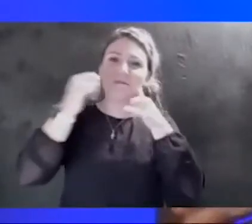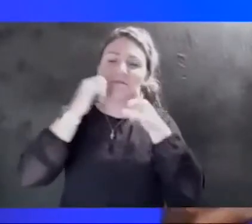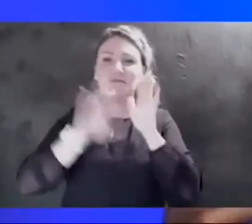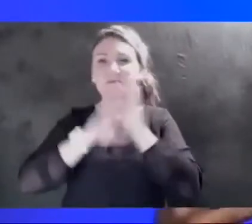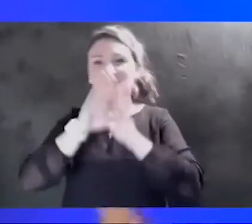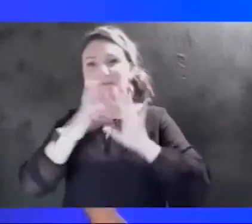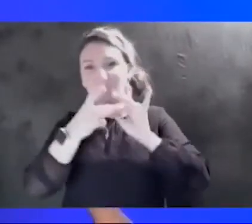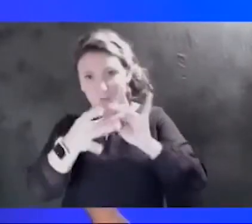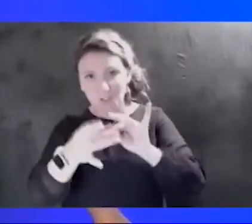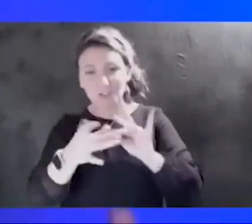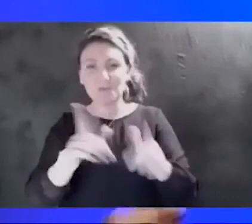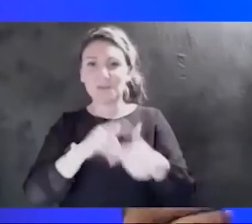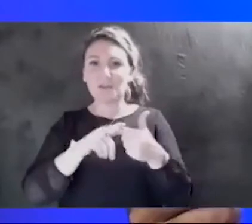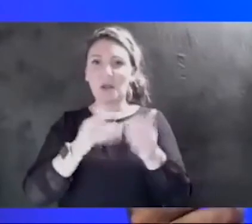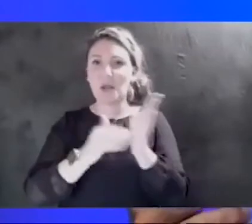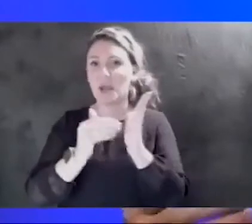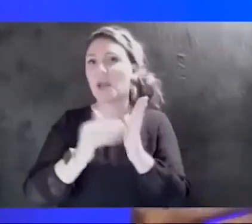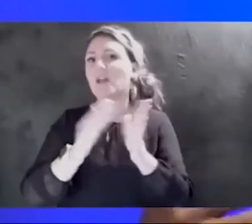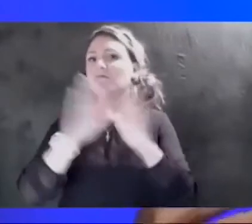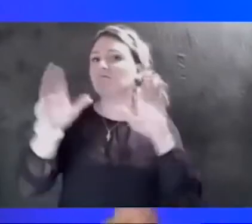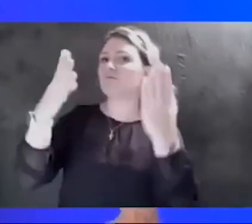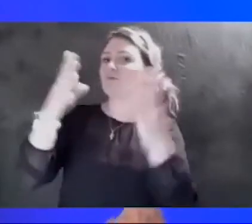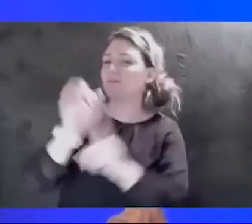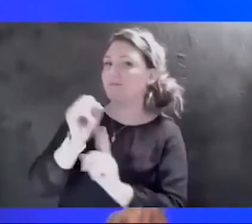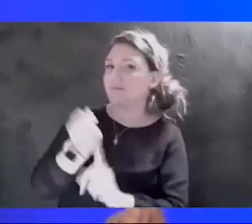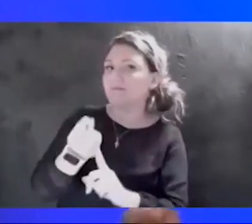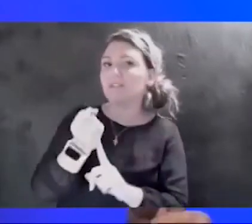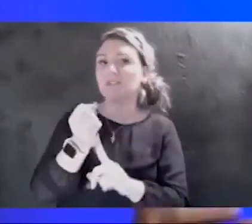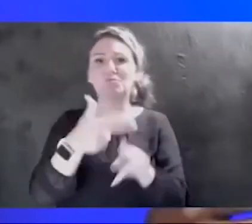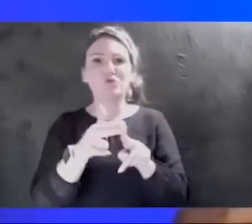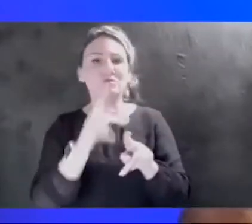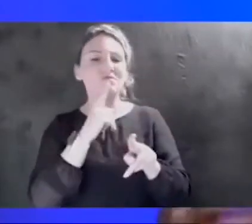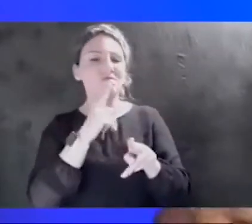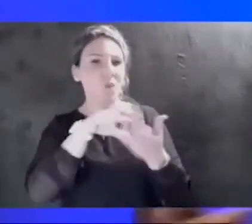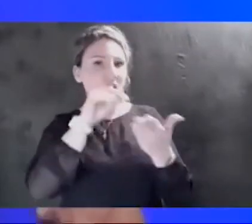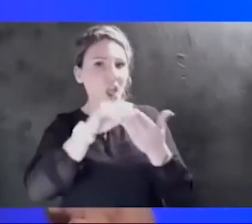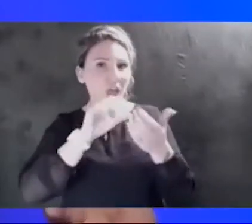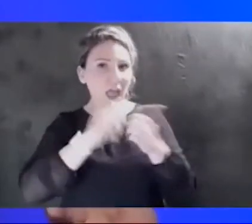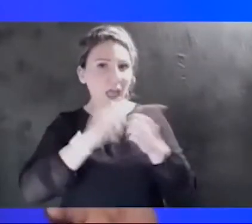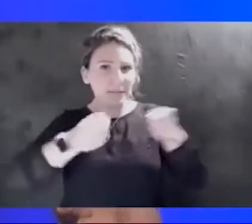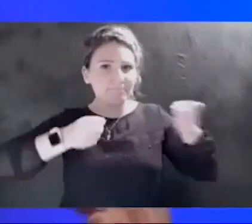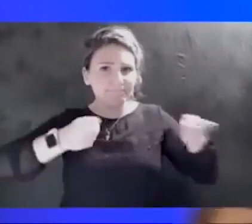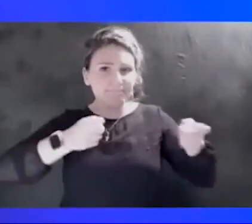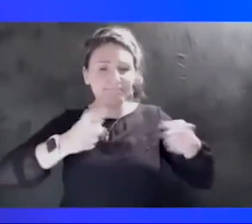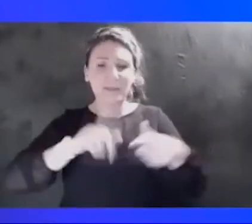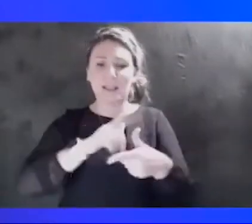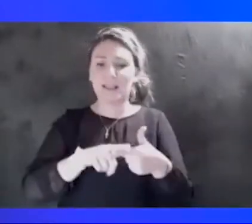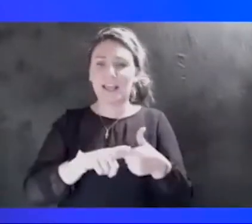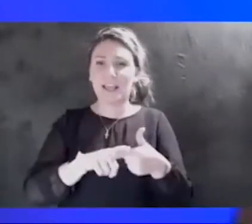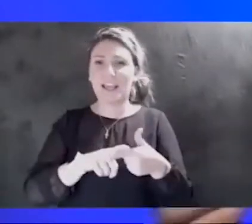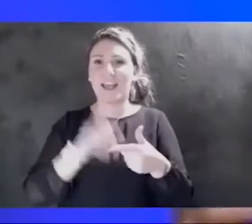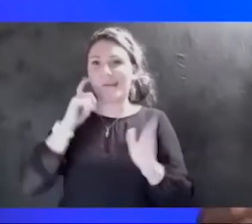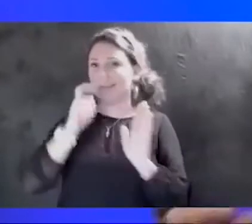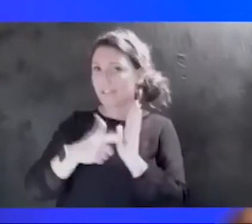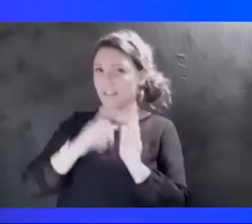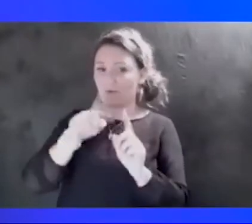often present a case briefly, learn how to manage that, and then identify when we needed to move them up the